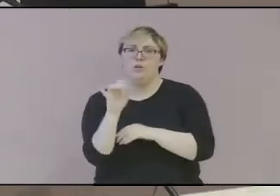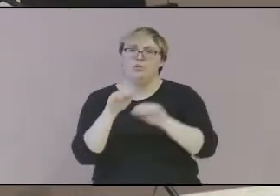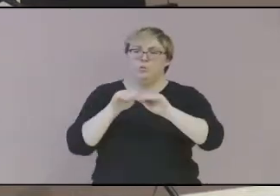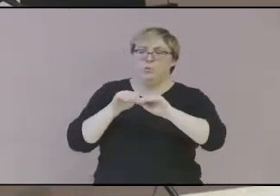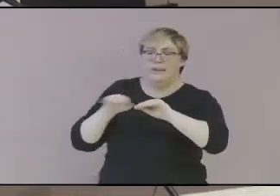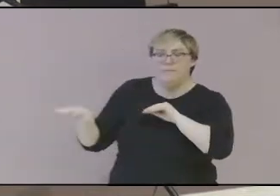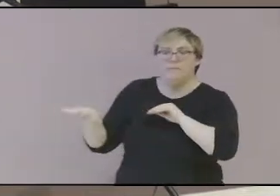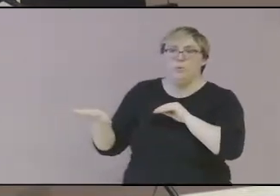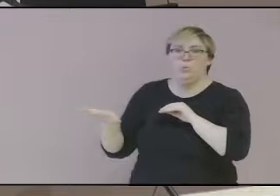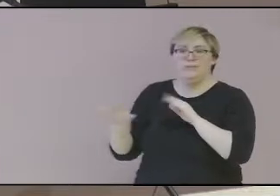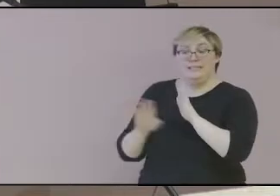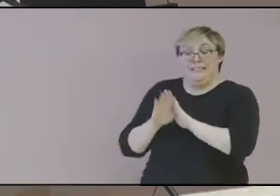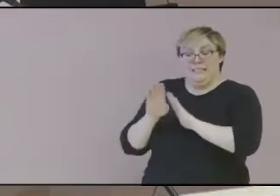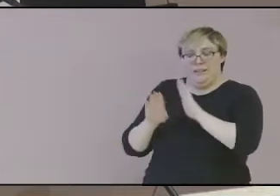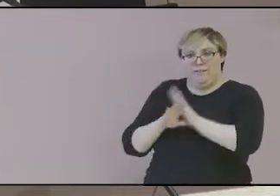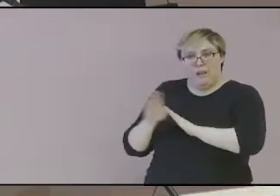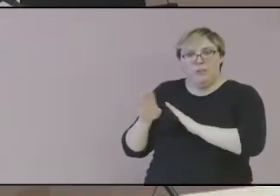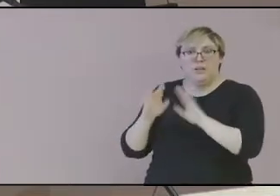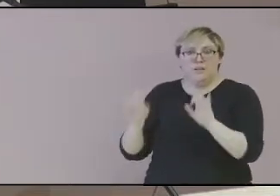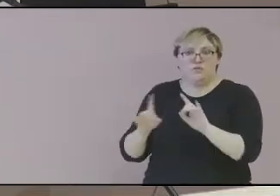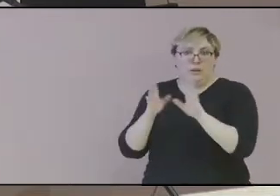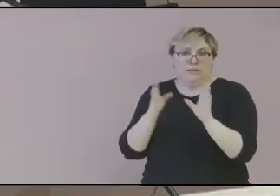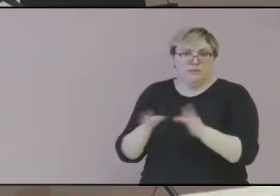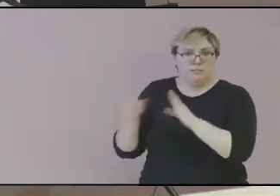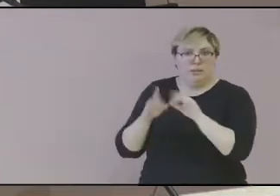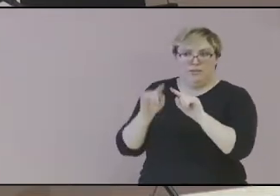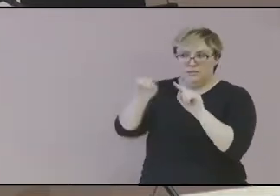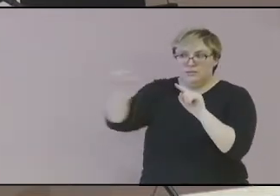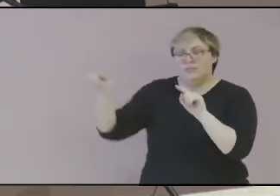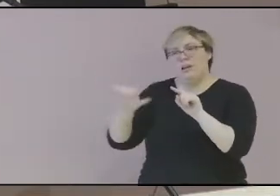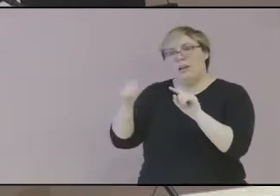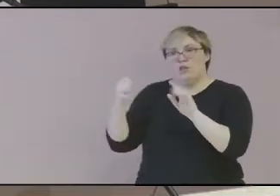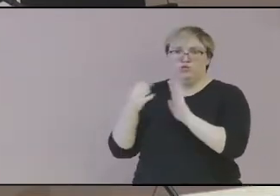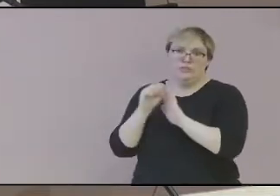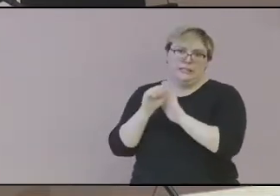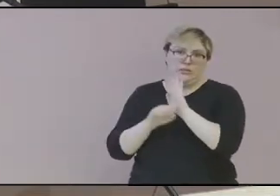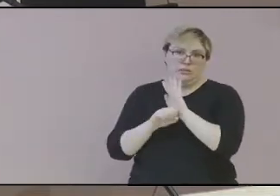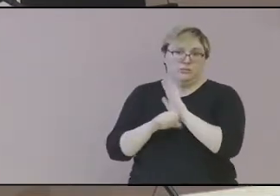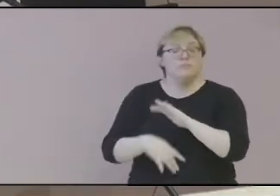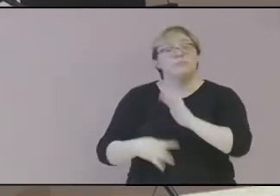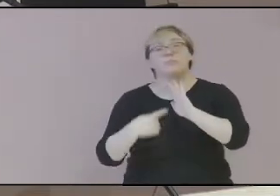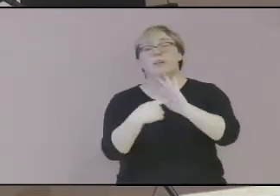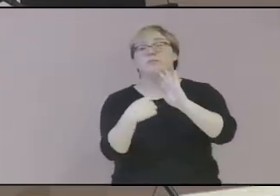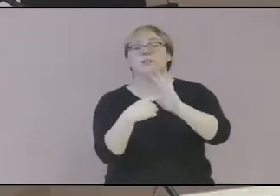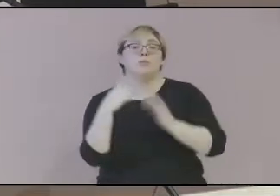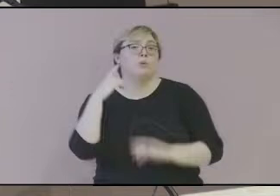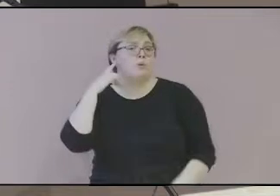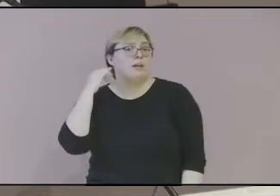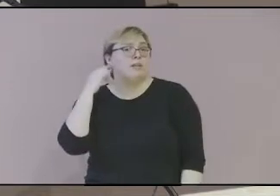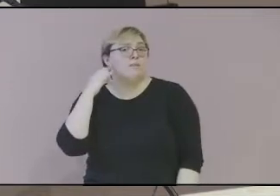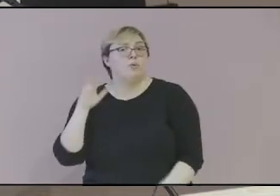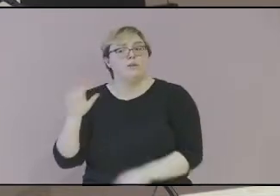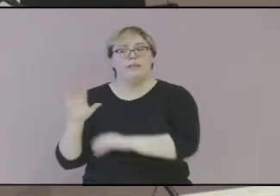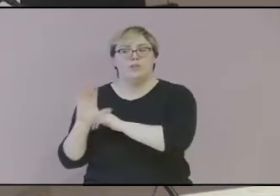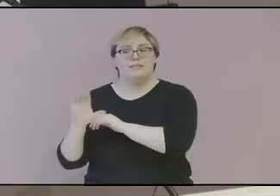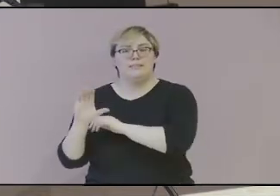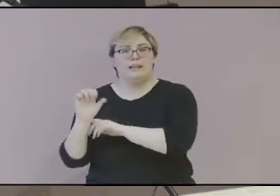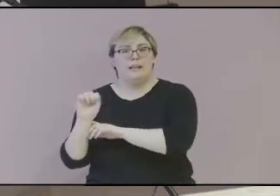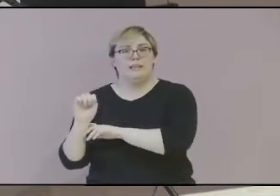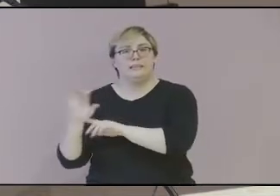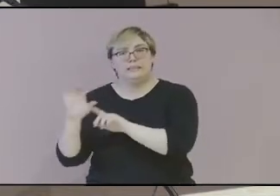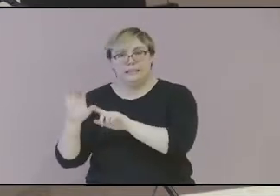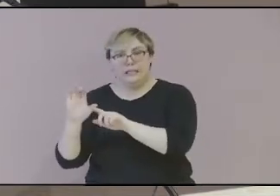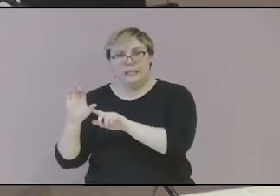and around the world. I'll just give you one example. California reworked their CSC and their ventilator protocols